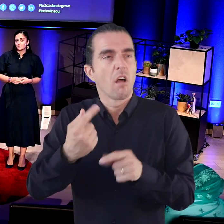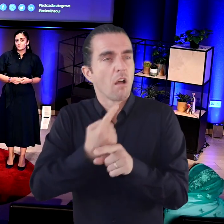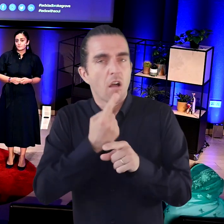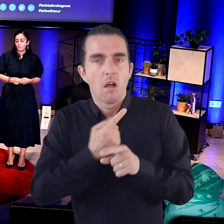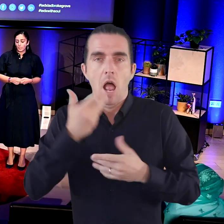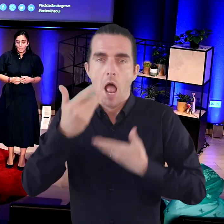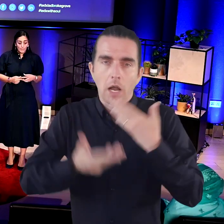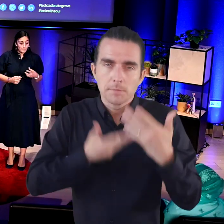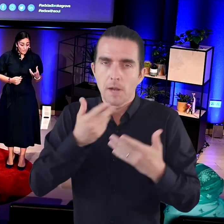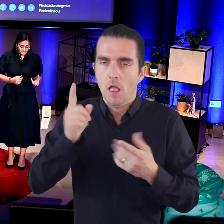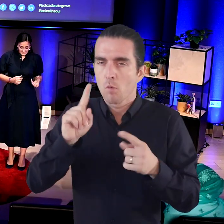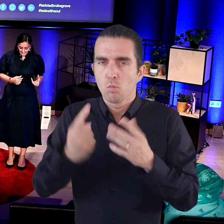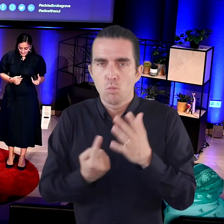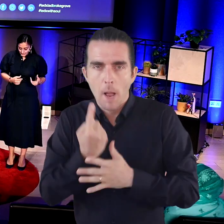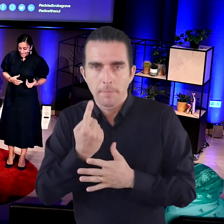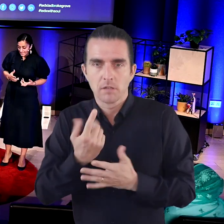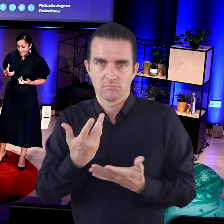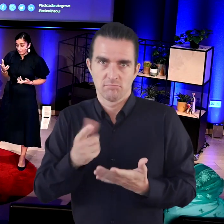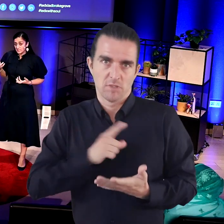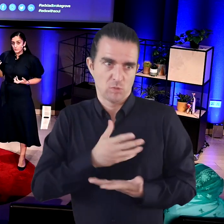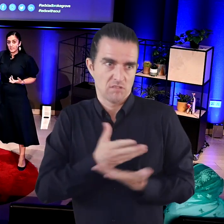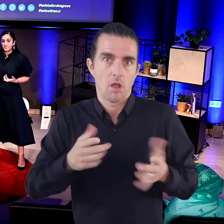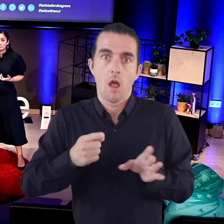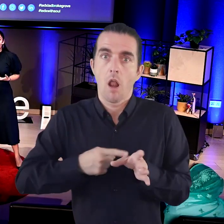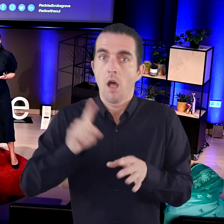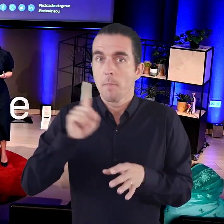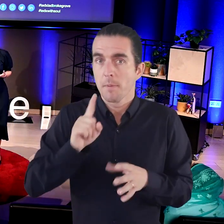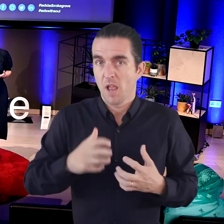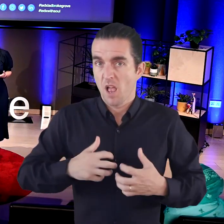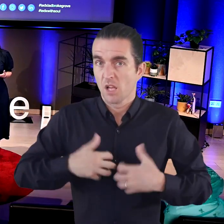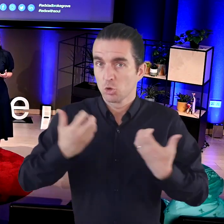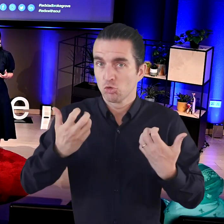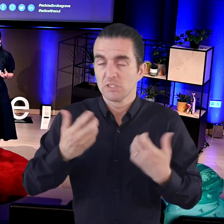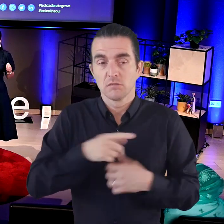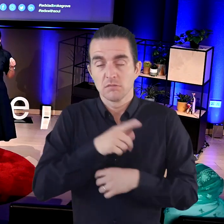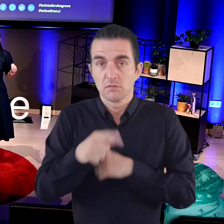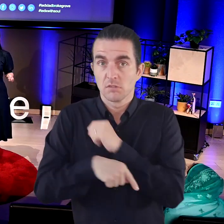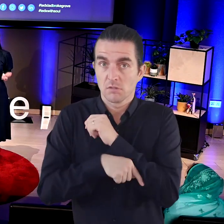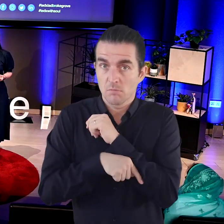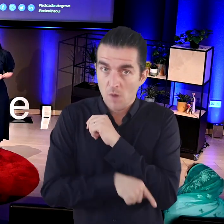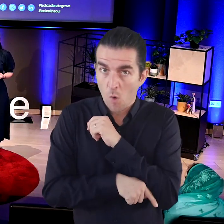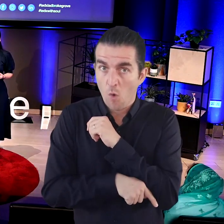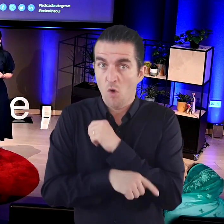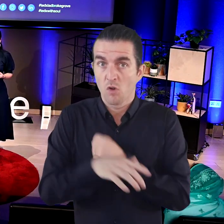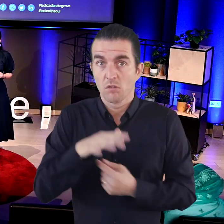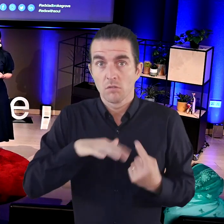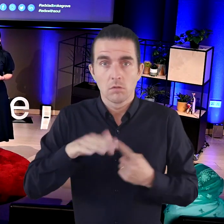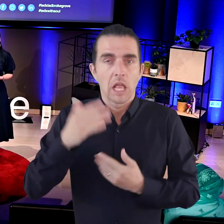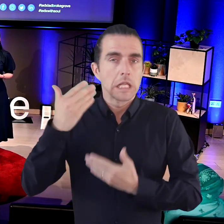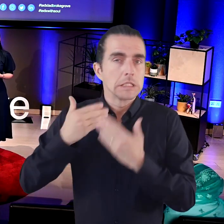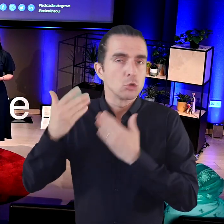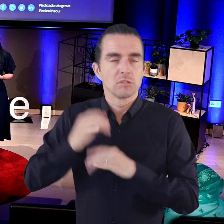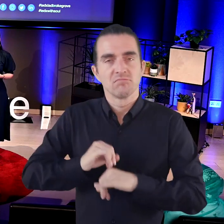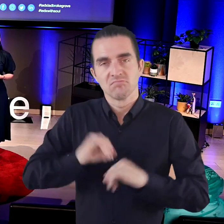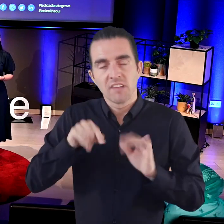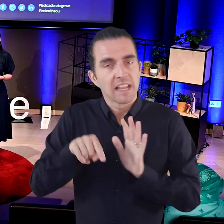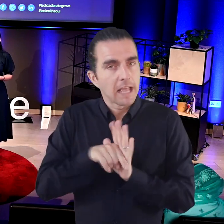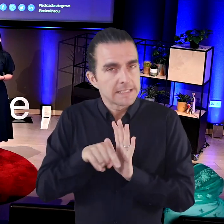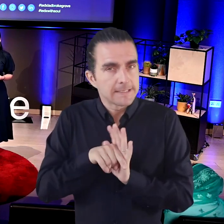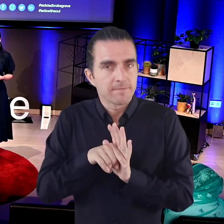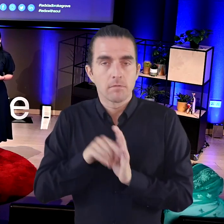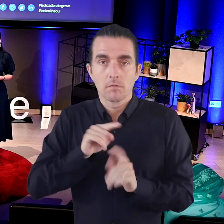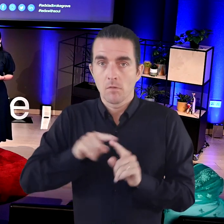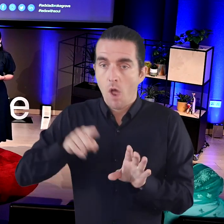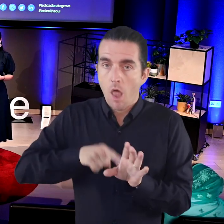anger. Poverty and areas with a historic negative relationship between young people and the police were the most